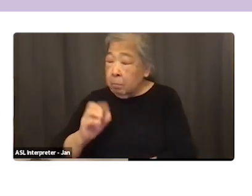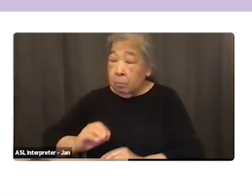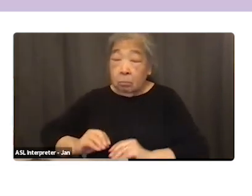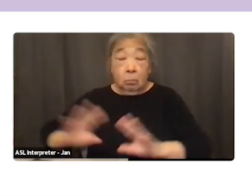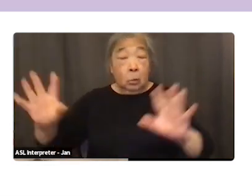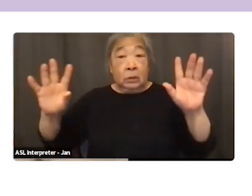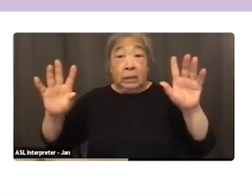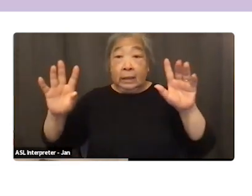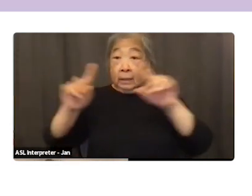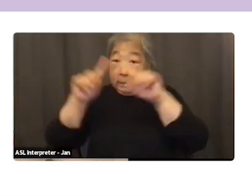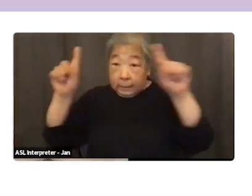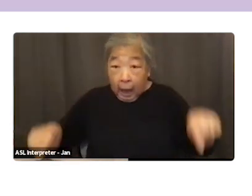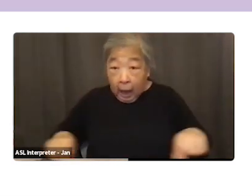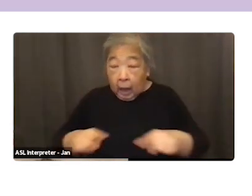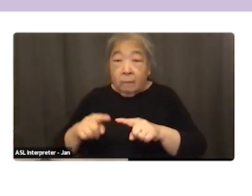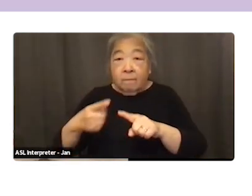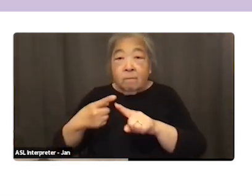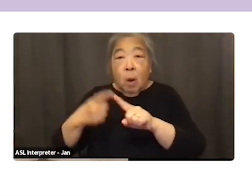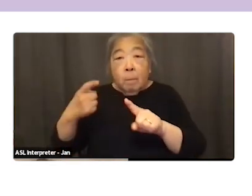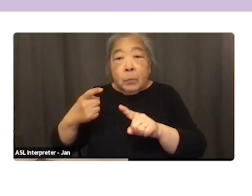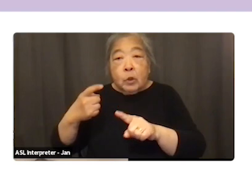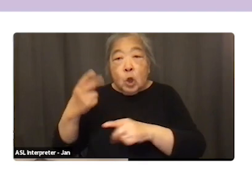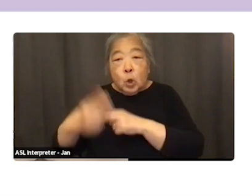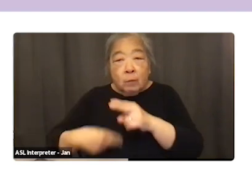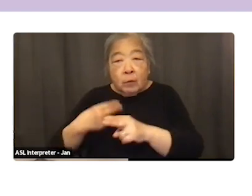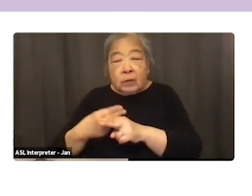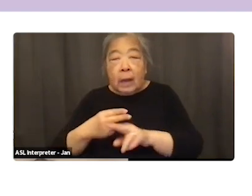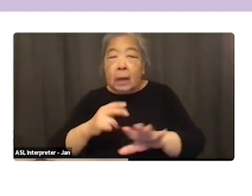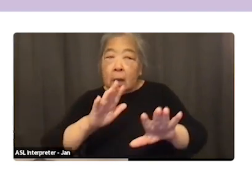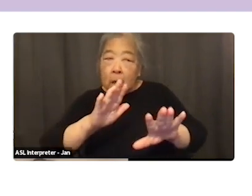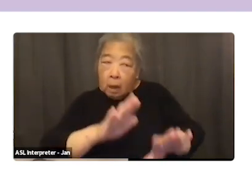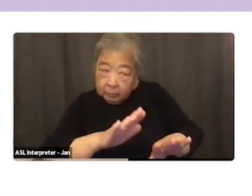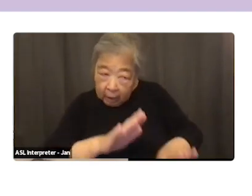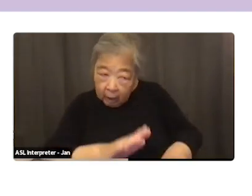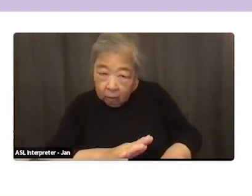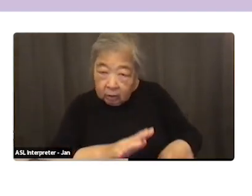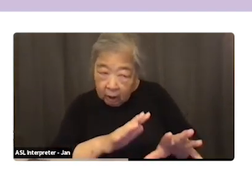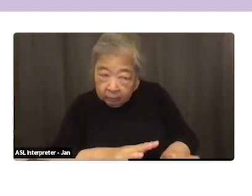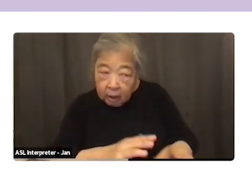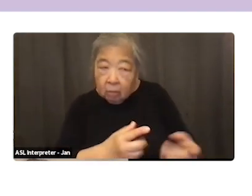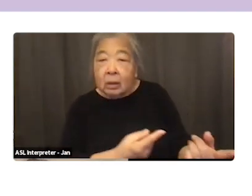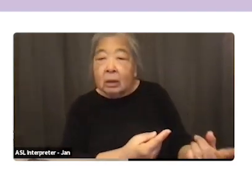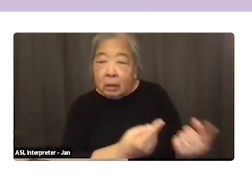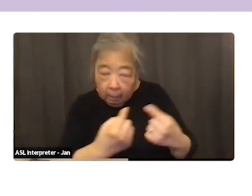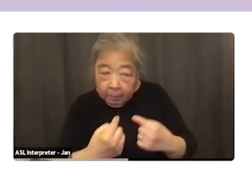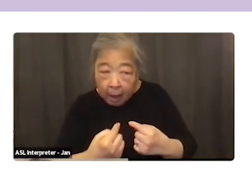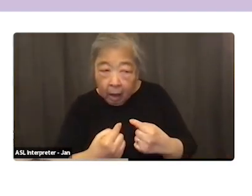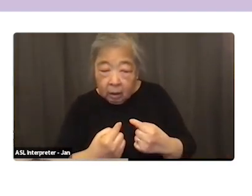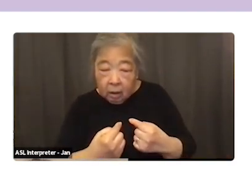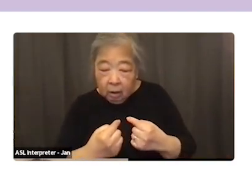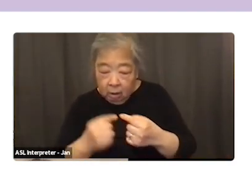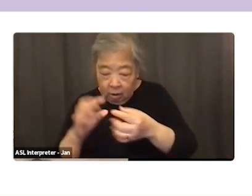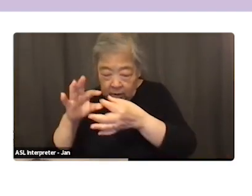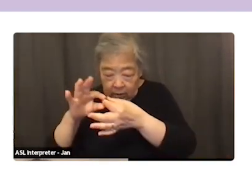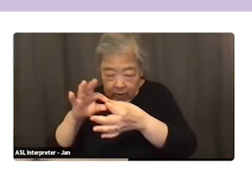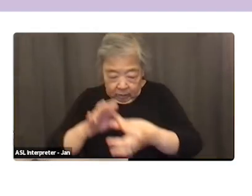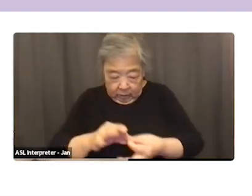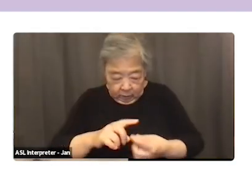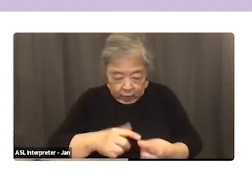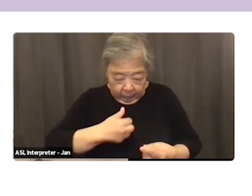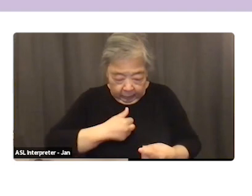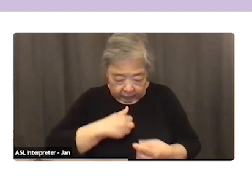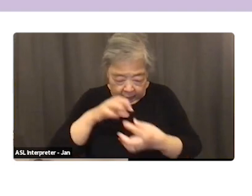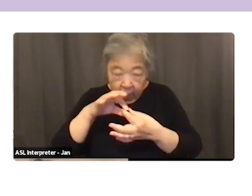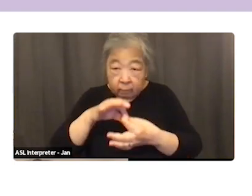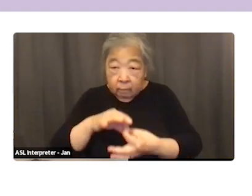universe to calm down, come back to myself, connect with the me that is me, and come